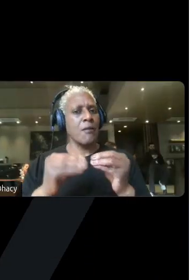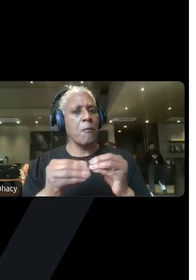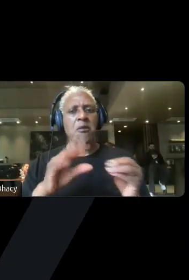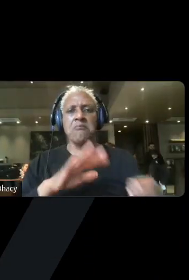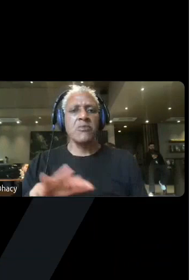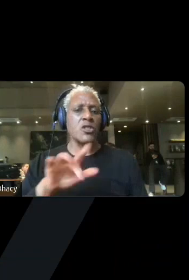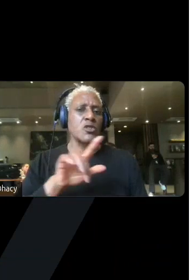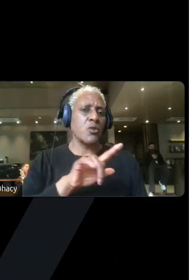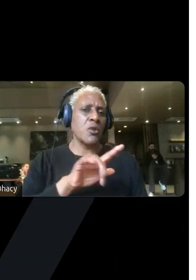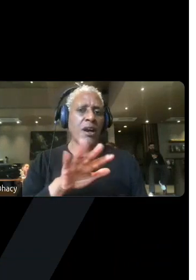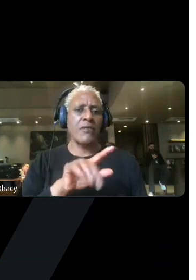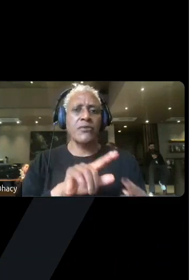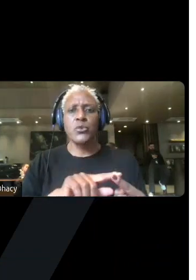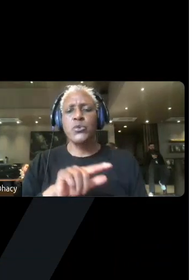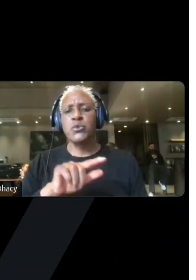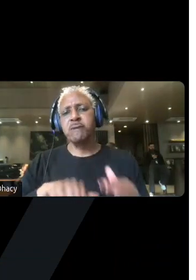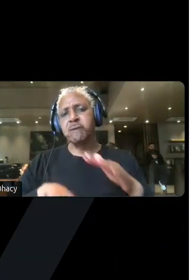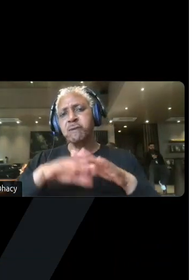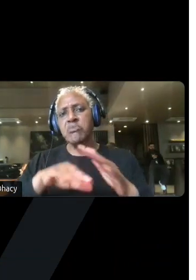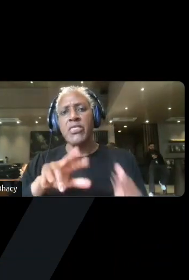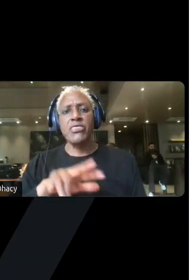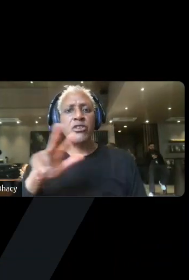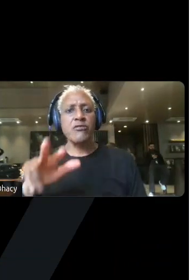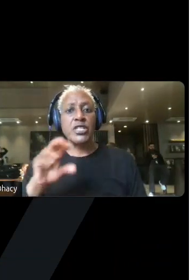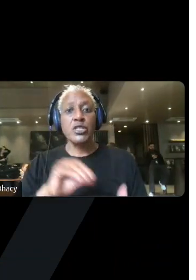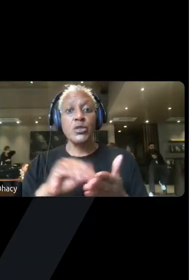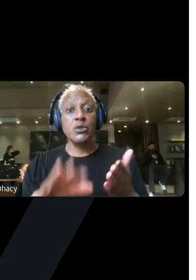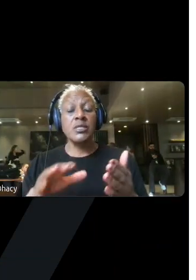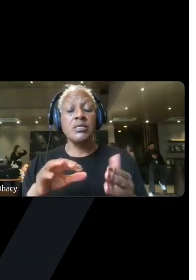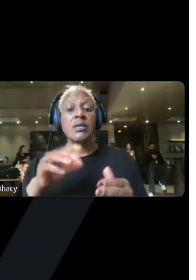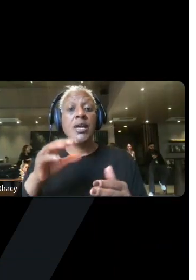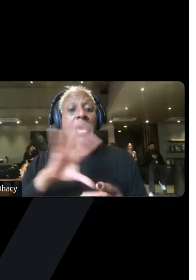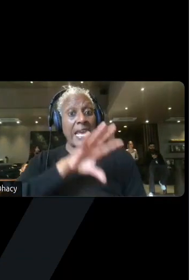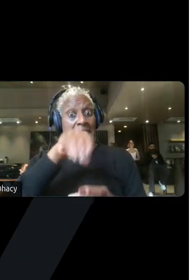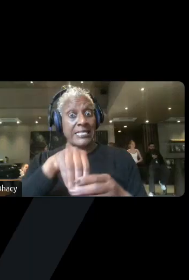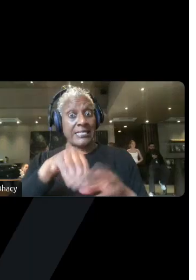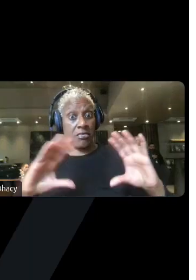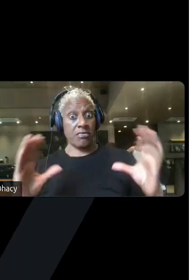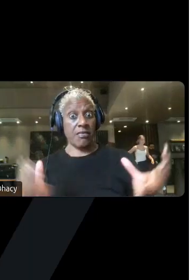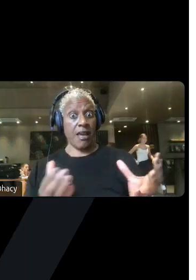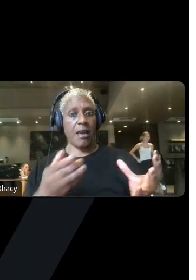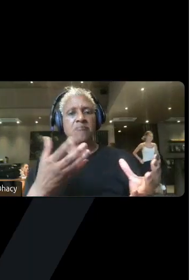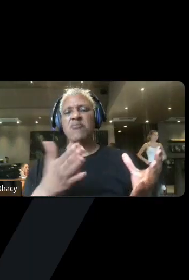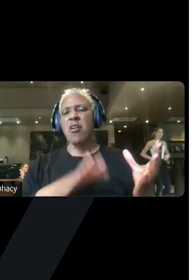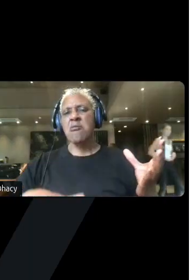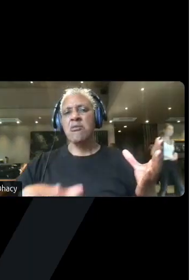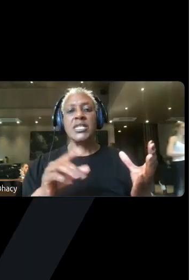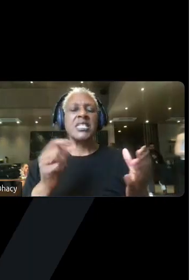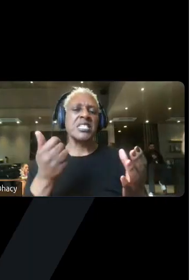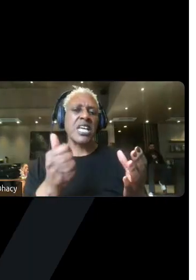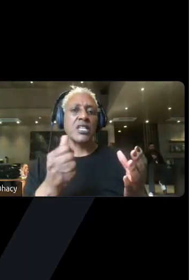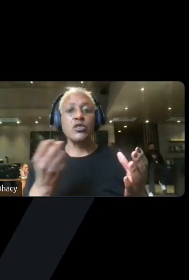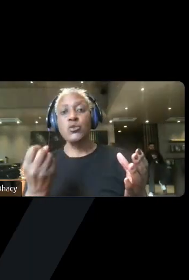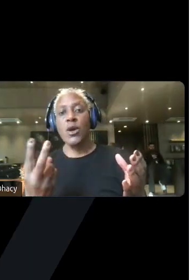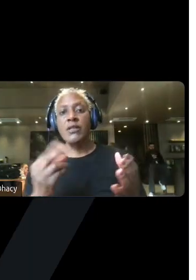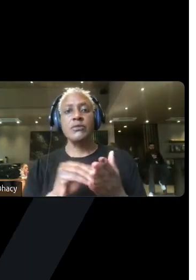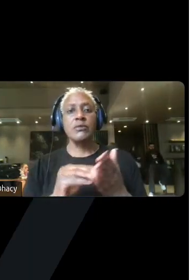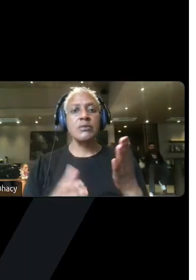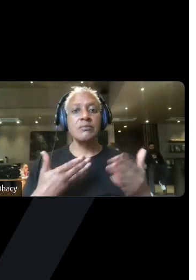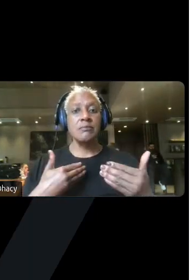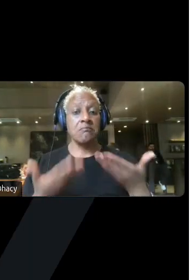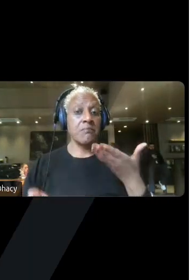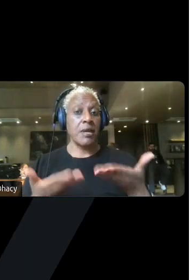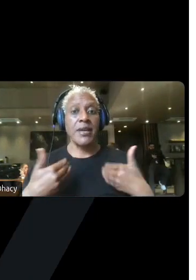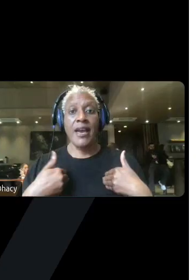elementary school, and that means about 10 to 12 of them would have IEPs. And with the new class size law that Stefan had